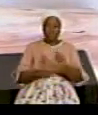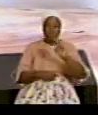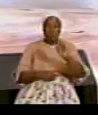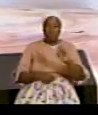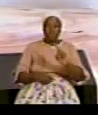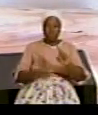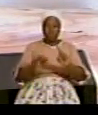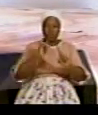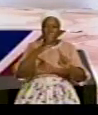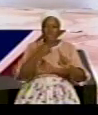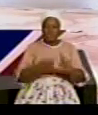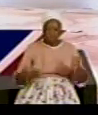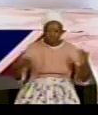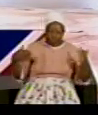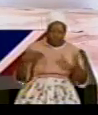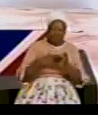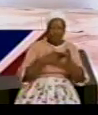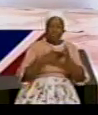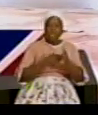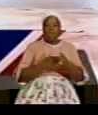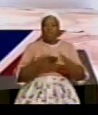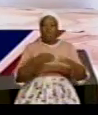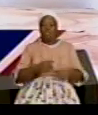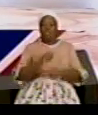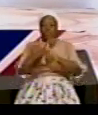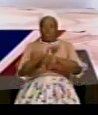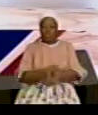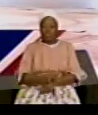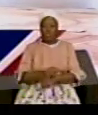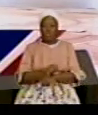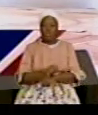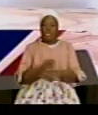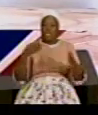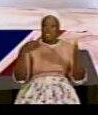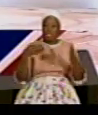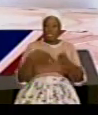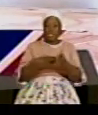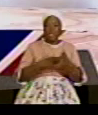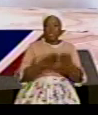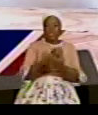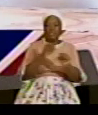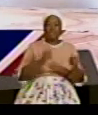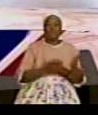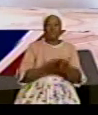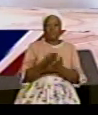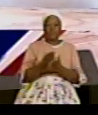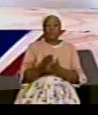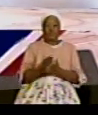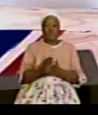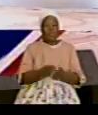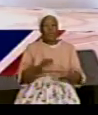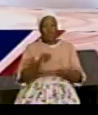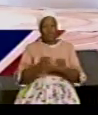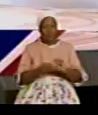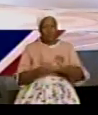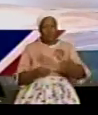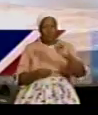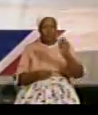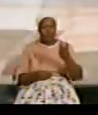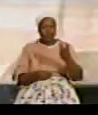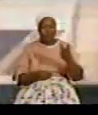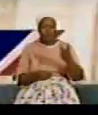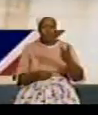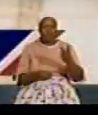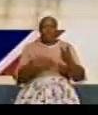the contradictory traditions against saving truth. Number two, the